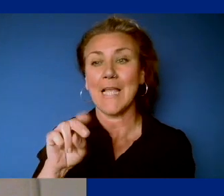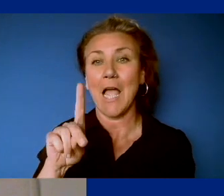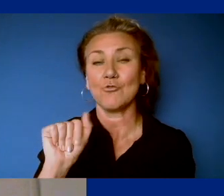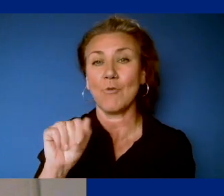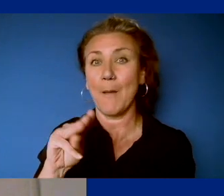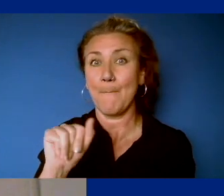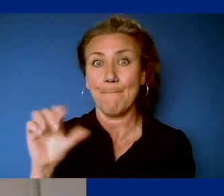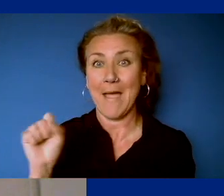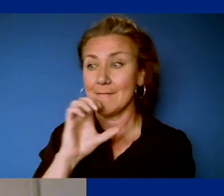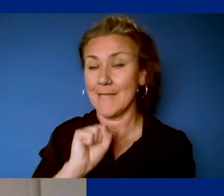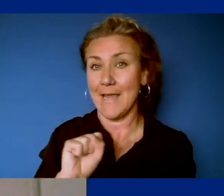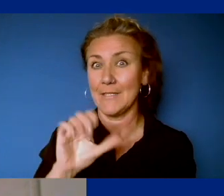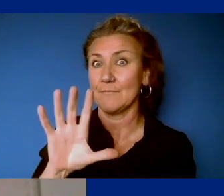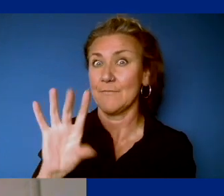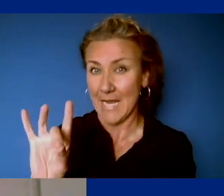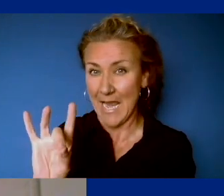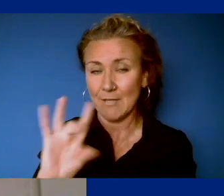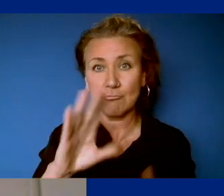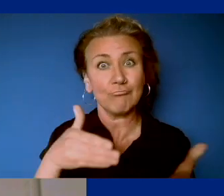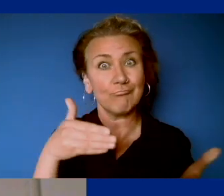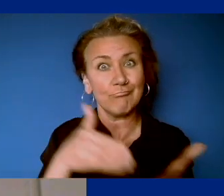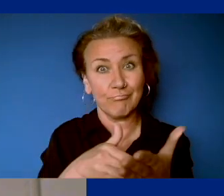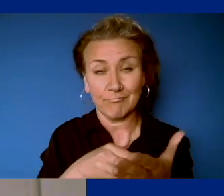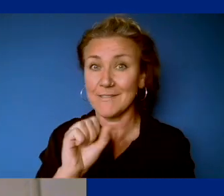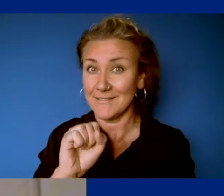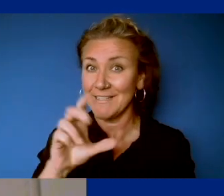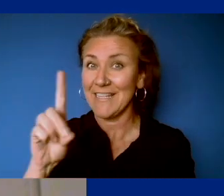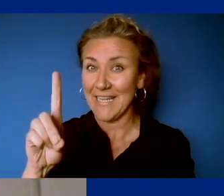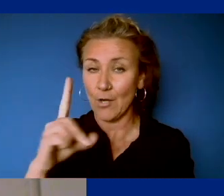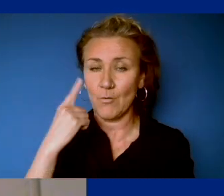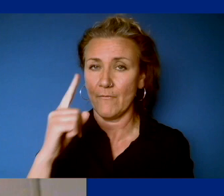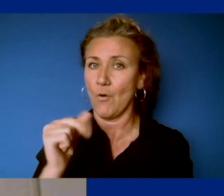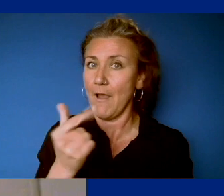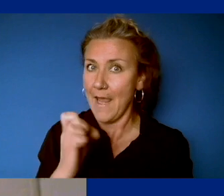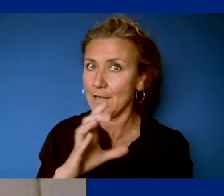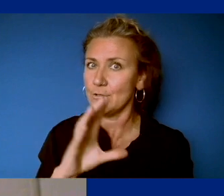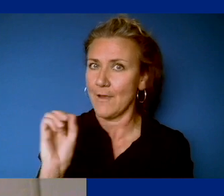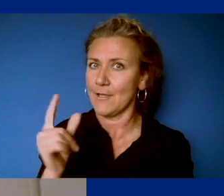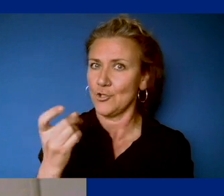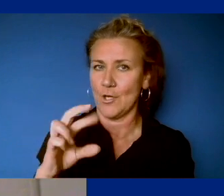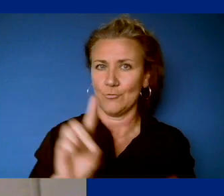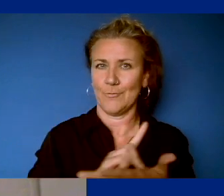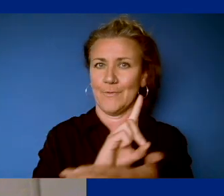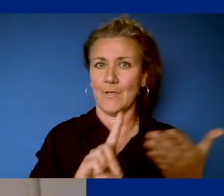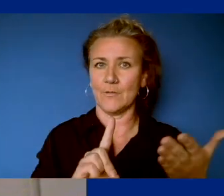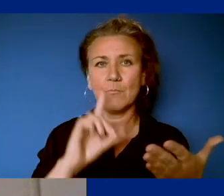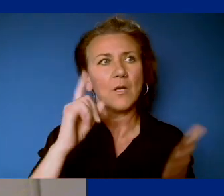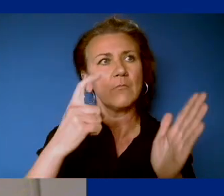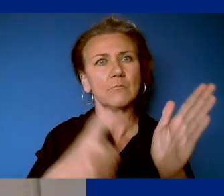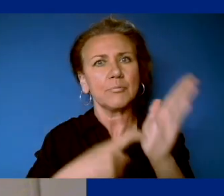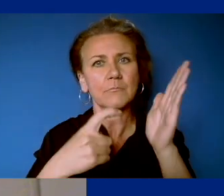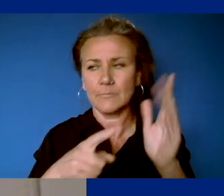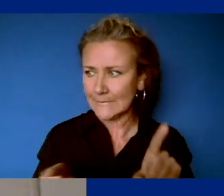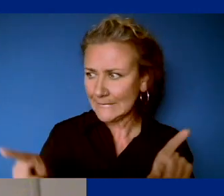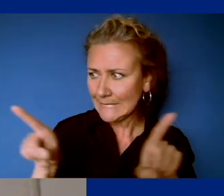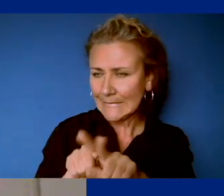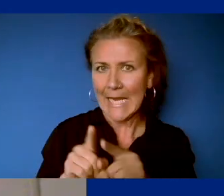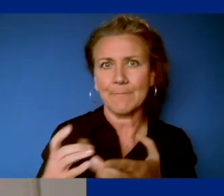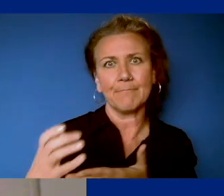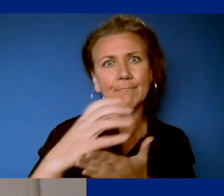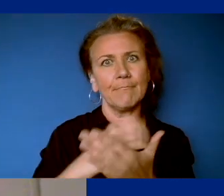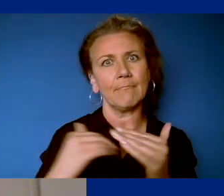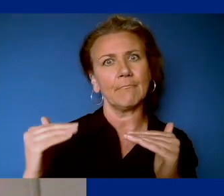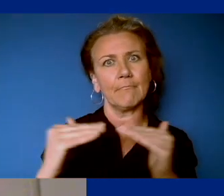Sandra Maas sued the parent company of KUSI in San Diego for age and gender discrimination after she demanded